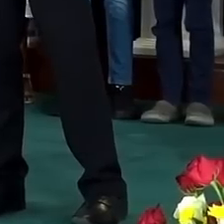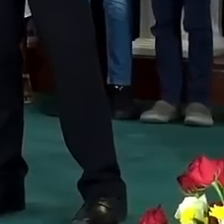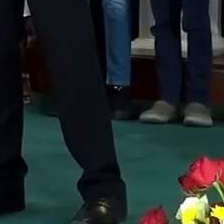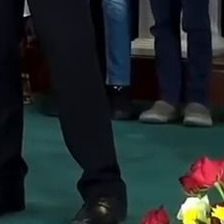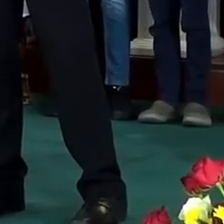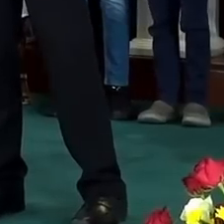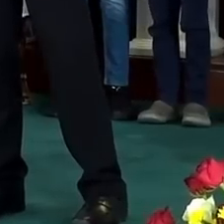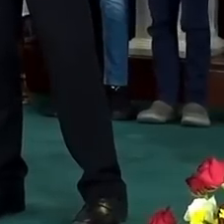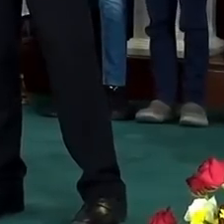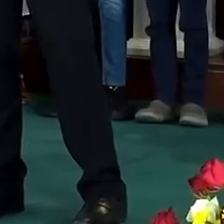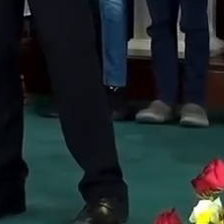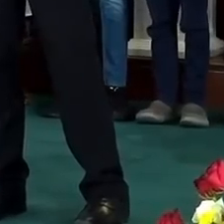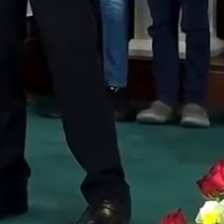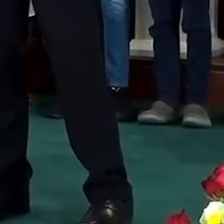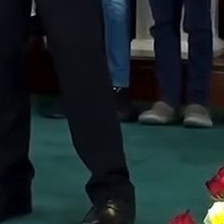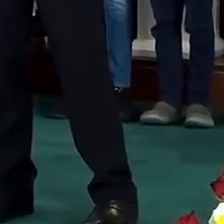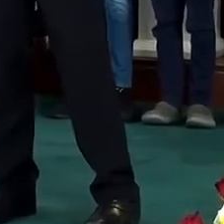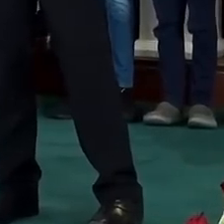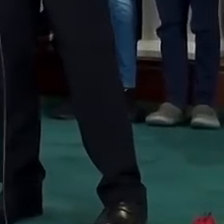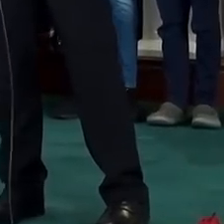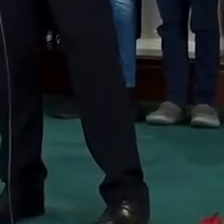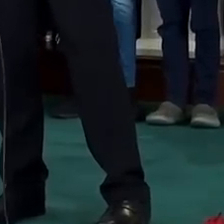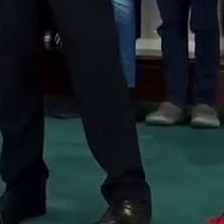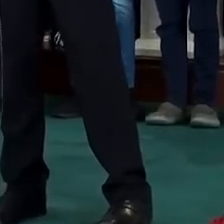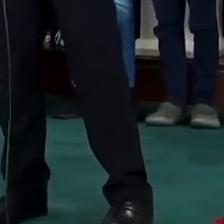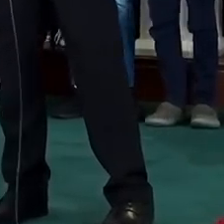Coming. Whistle. Oh, in his mouth.